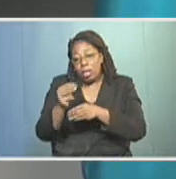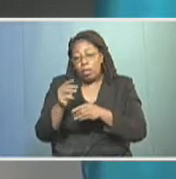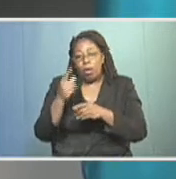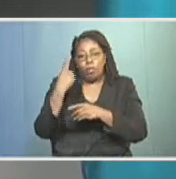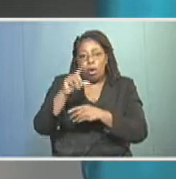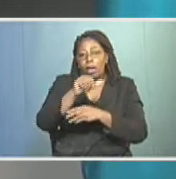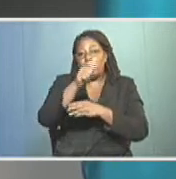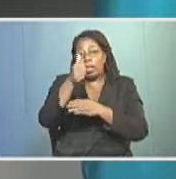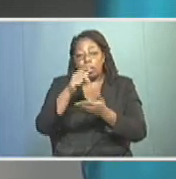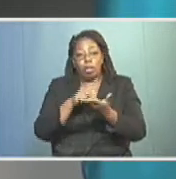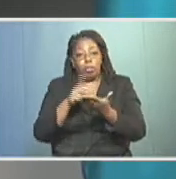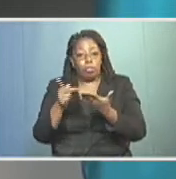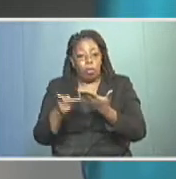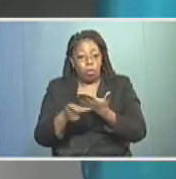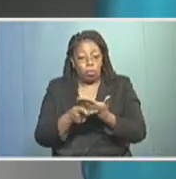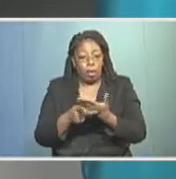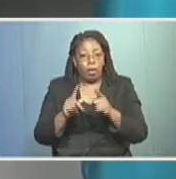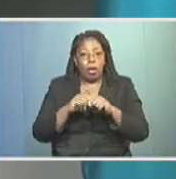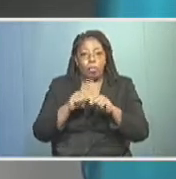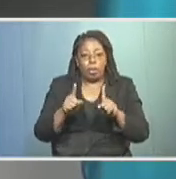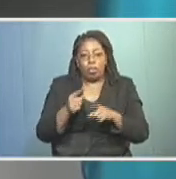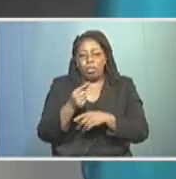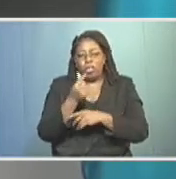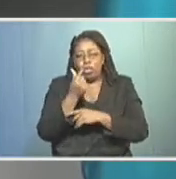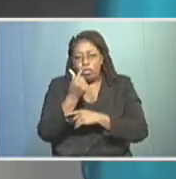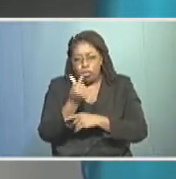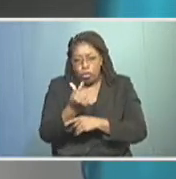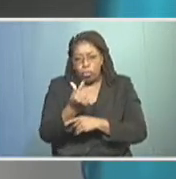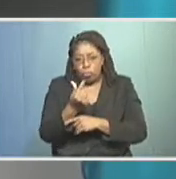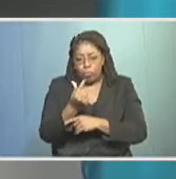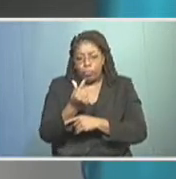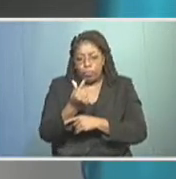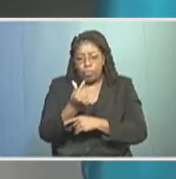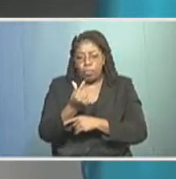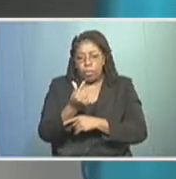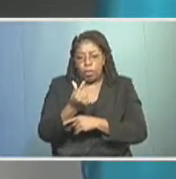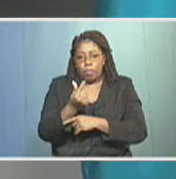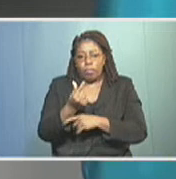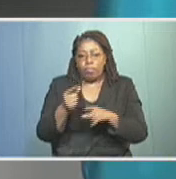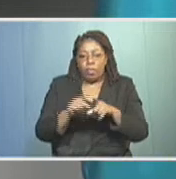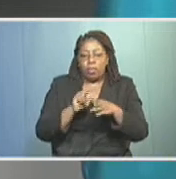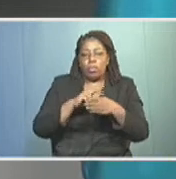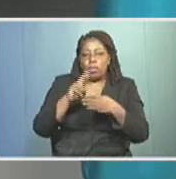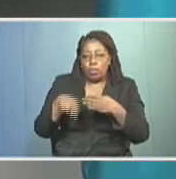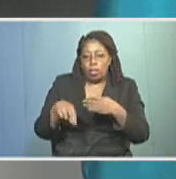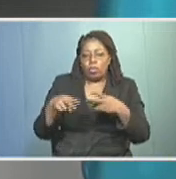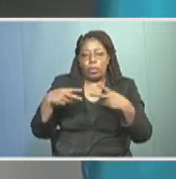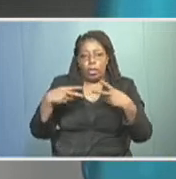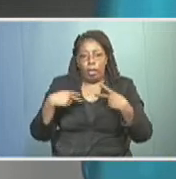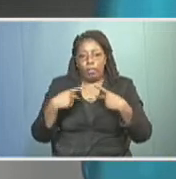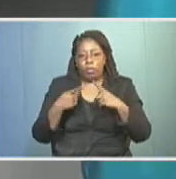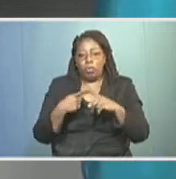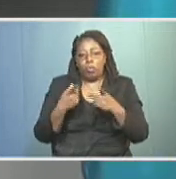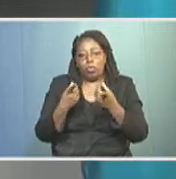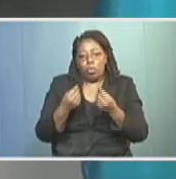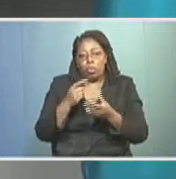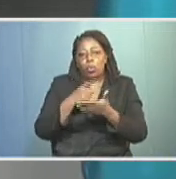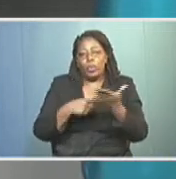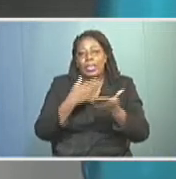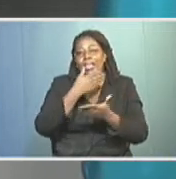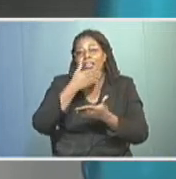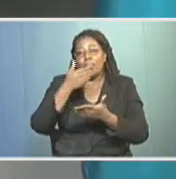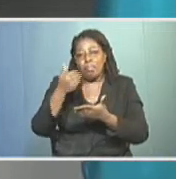another program. But there are a few, and as a result, we have to do what is best for